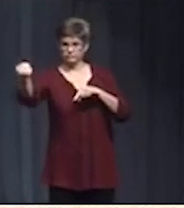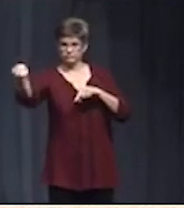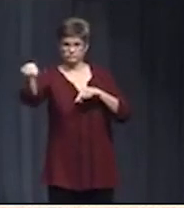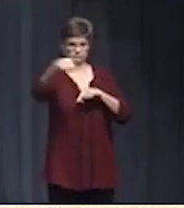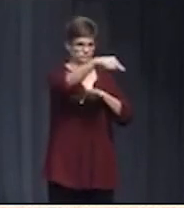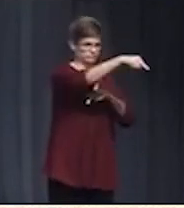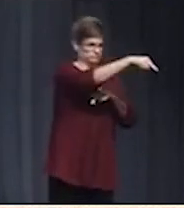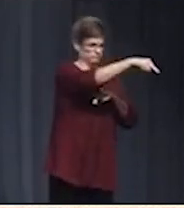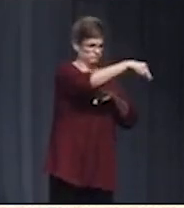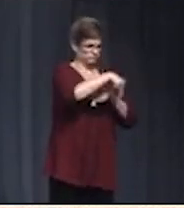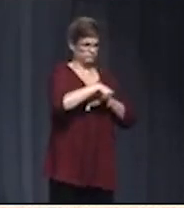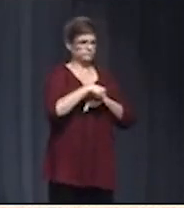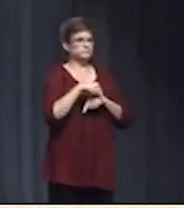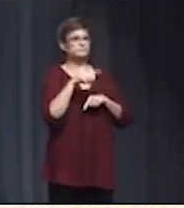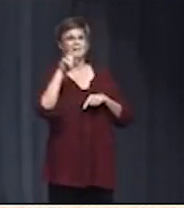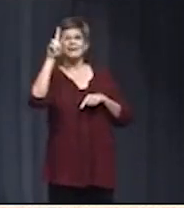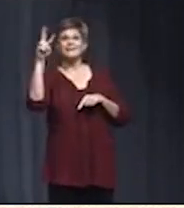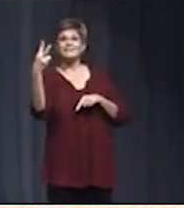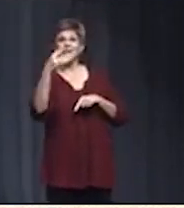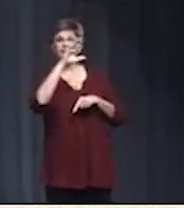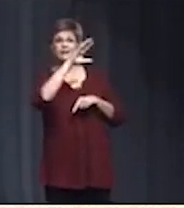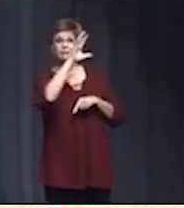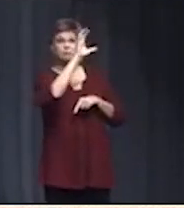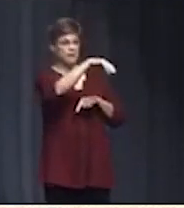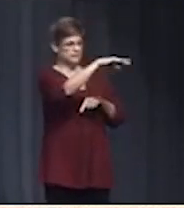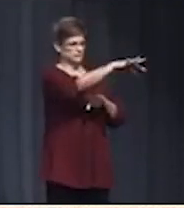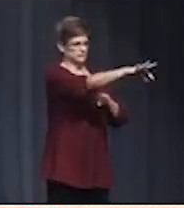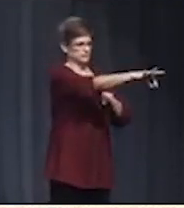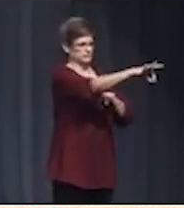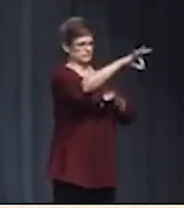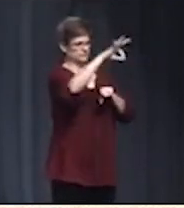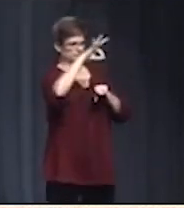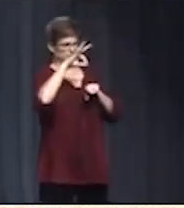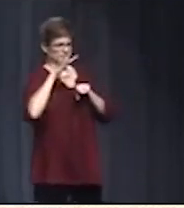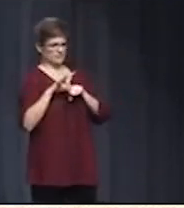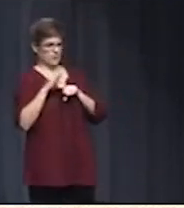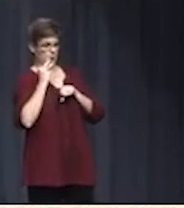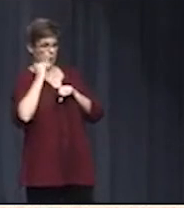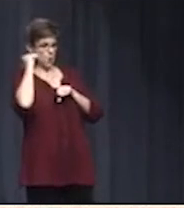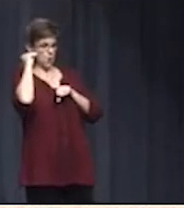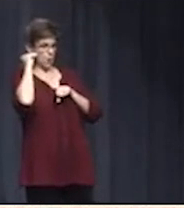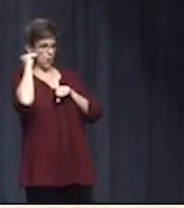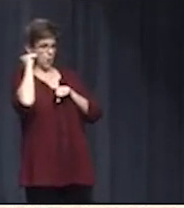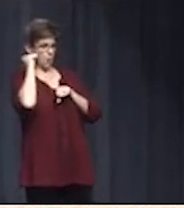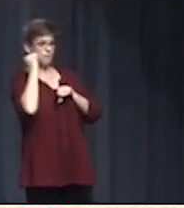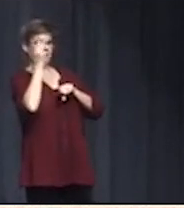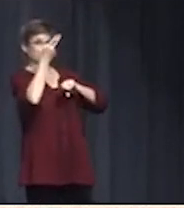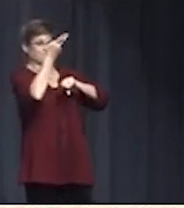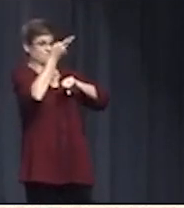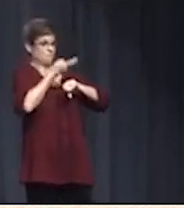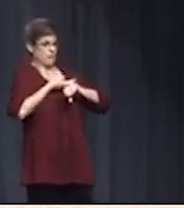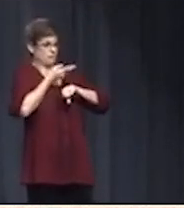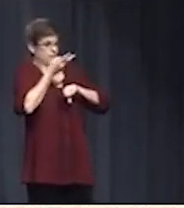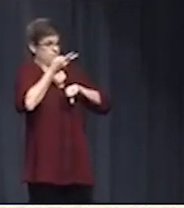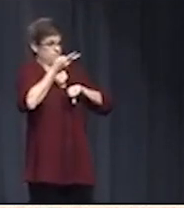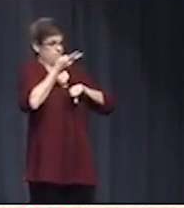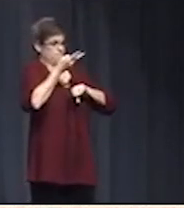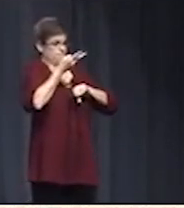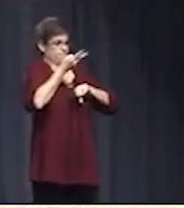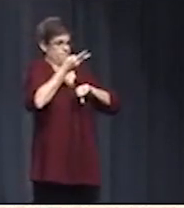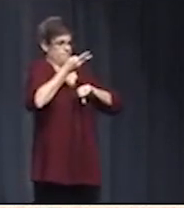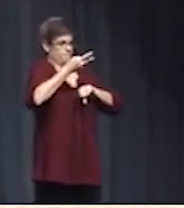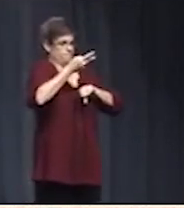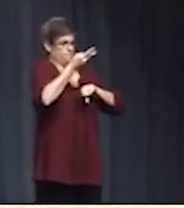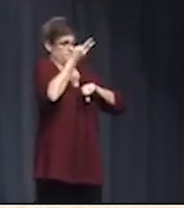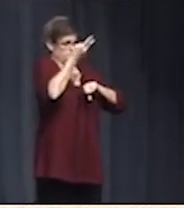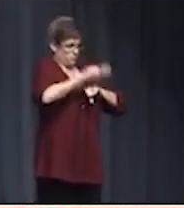Grab second base, bring it down to home plate, lay the baby on the pitcher's mound, face up,